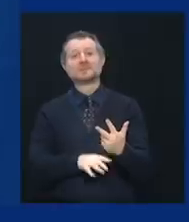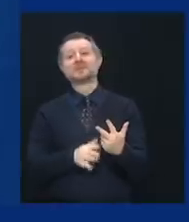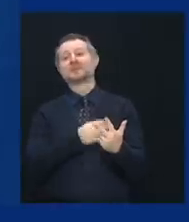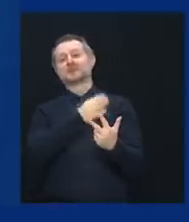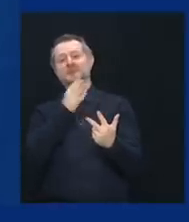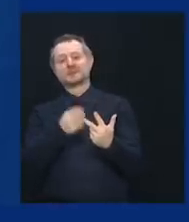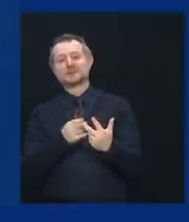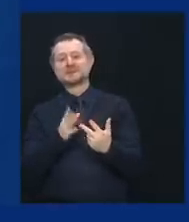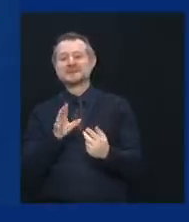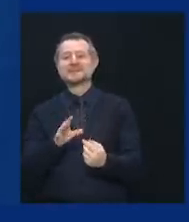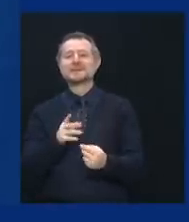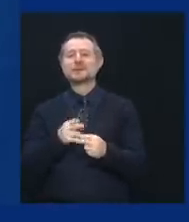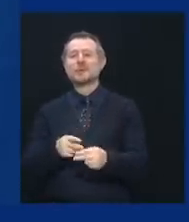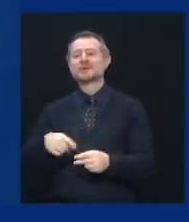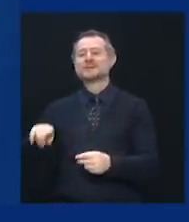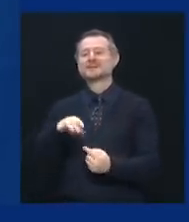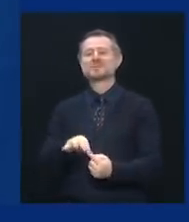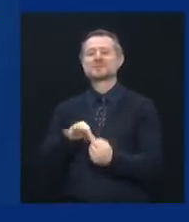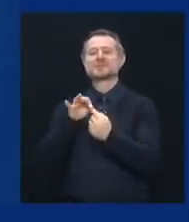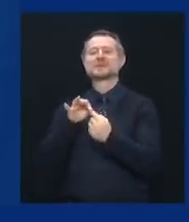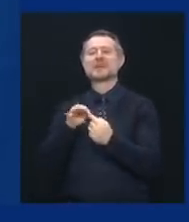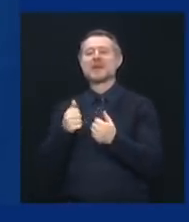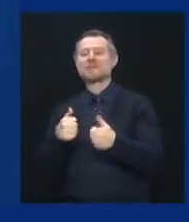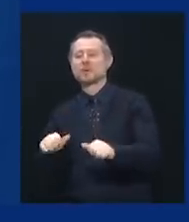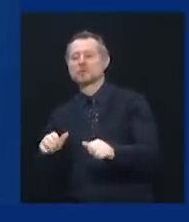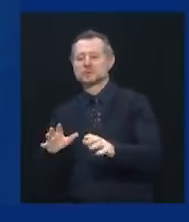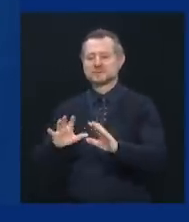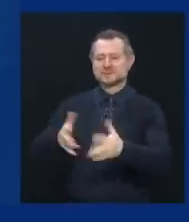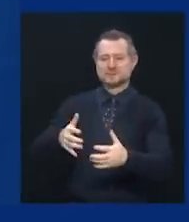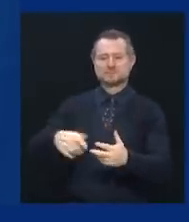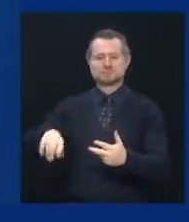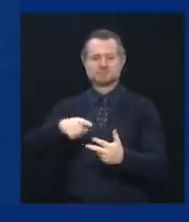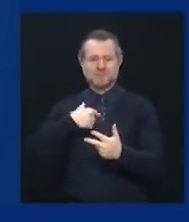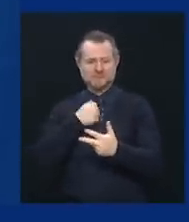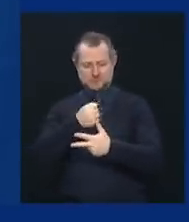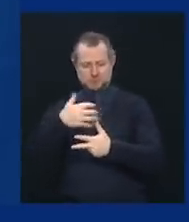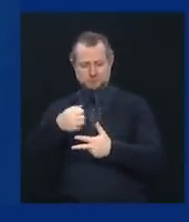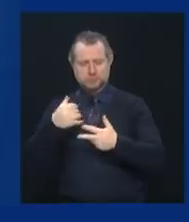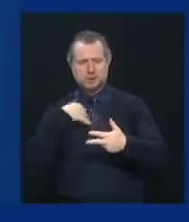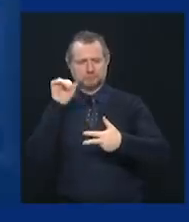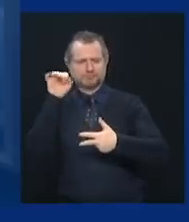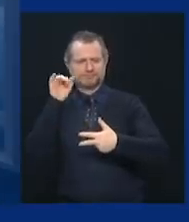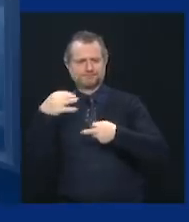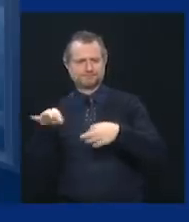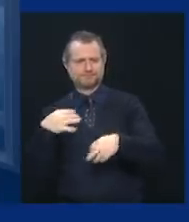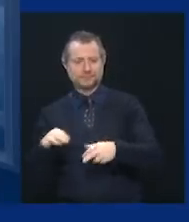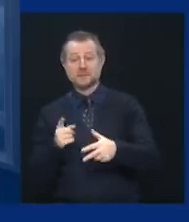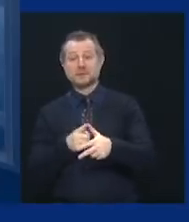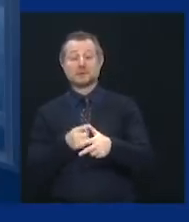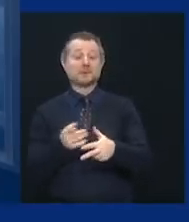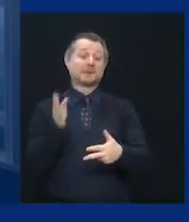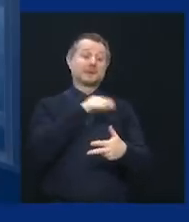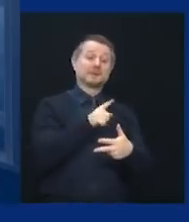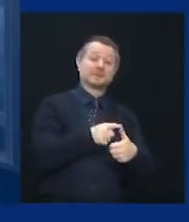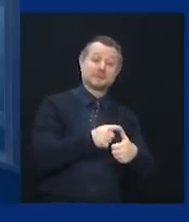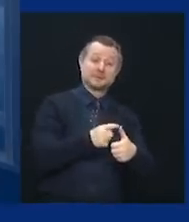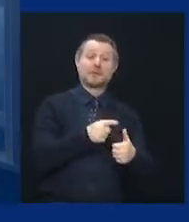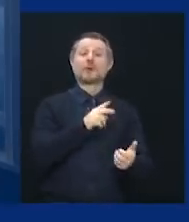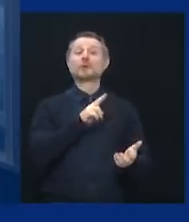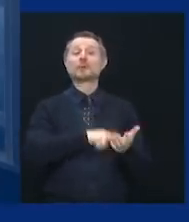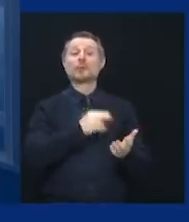through what we call special efforts. And I just want to go through one at a time so people understand this. In nursing homes,